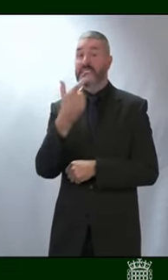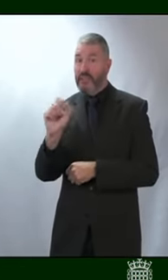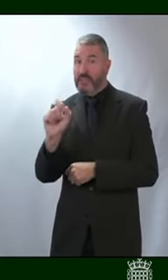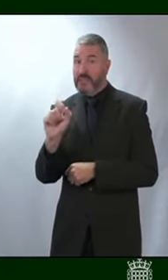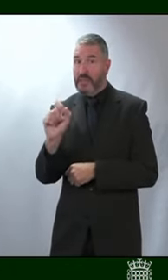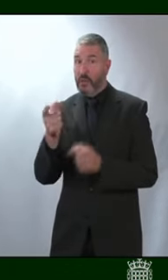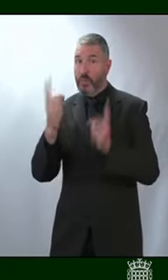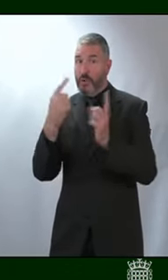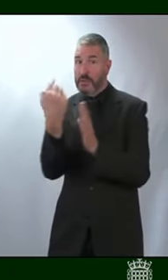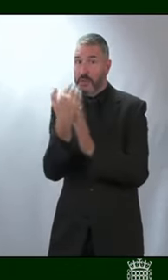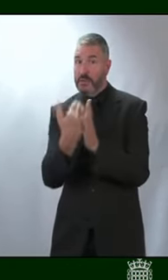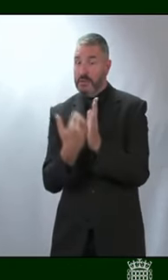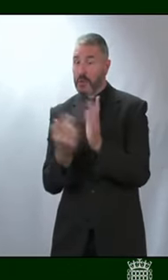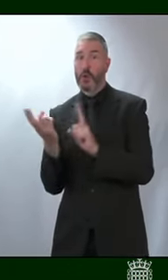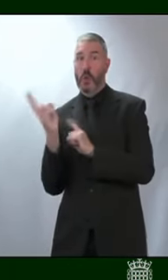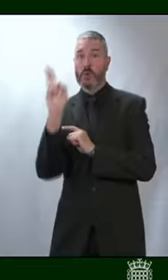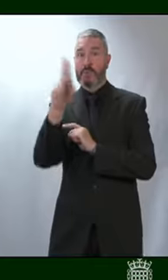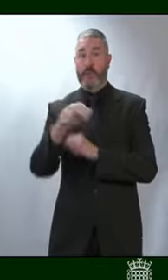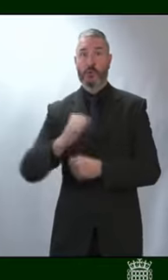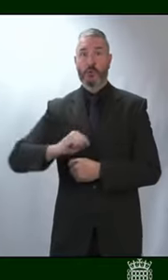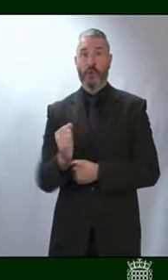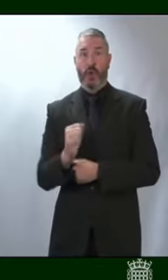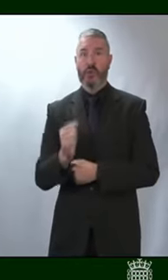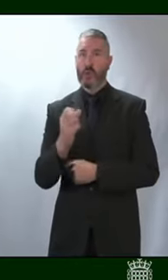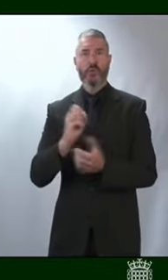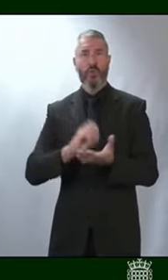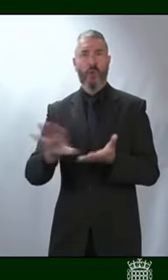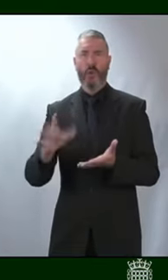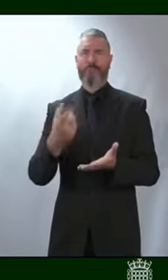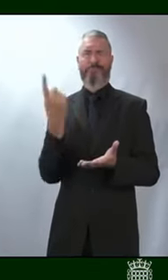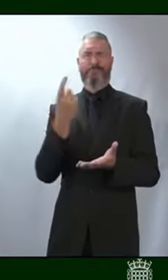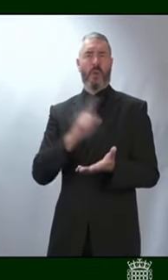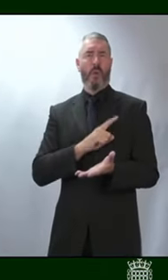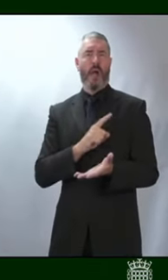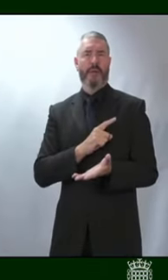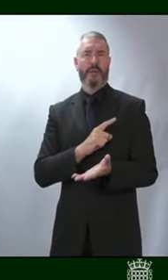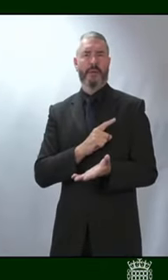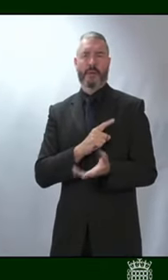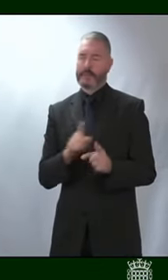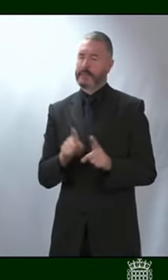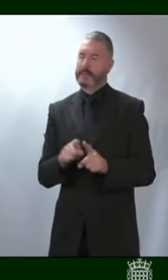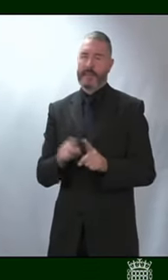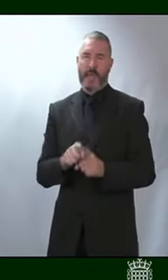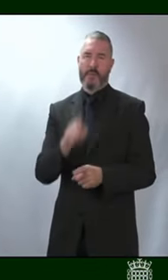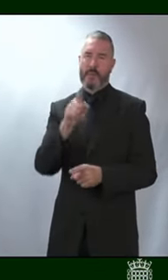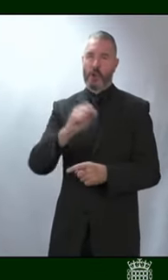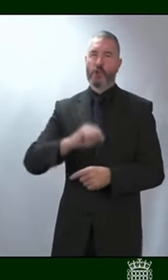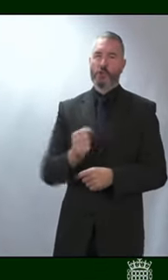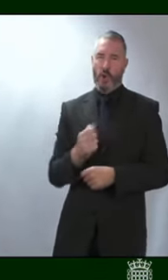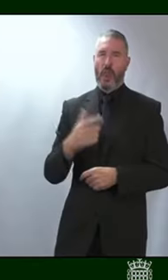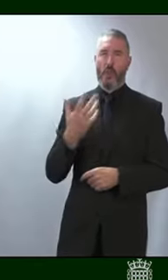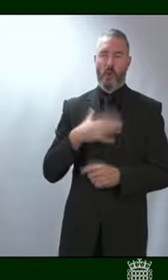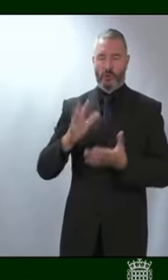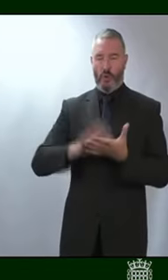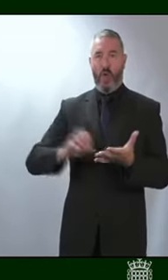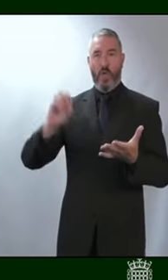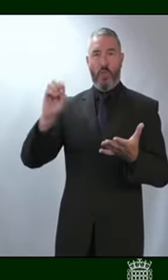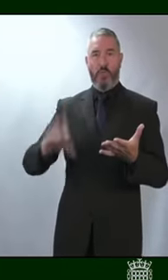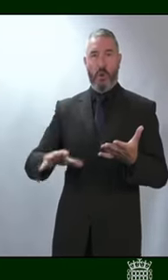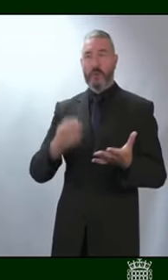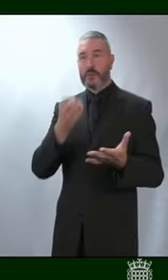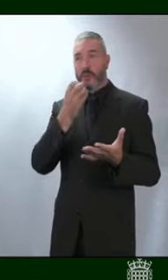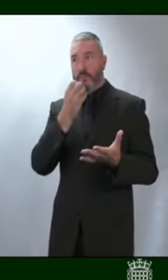prerogatives go back to Scotland, which they would throw away again. As Mr. Speaker, they would throw away again the entire beautiful,